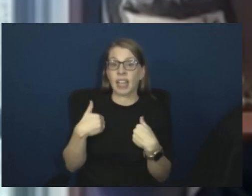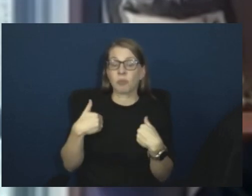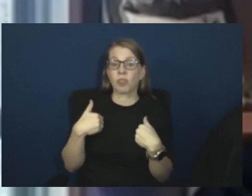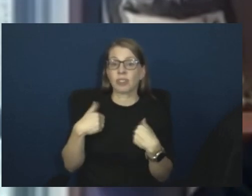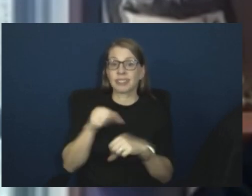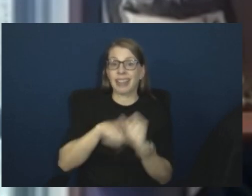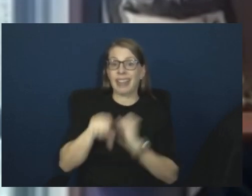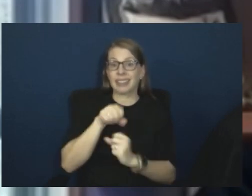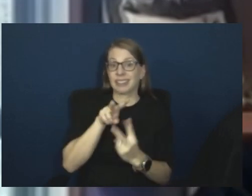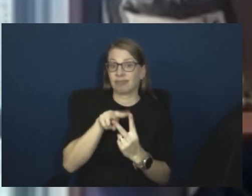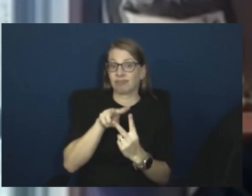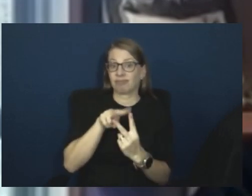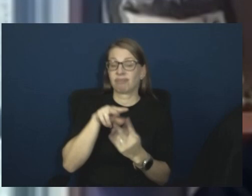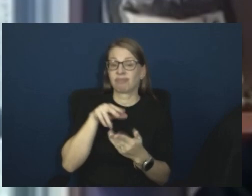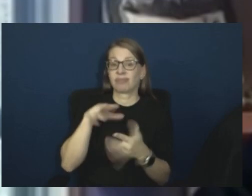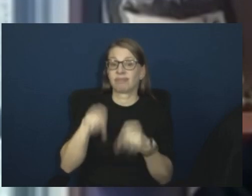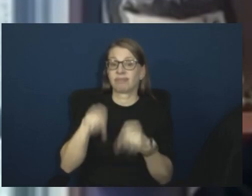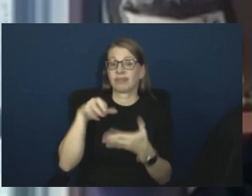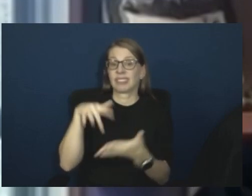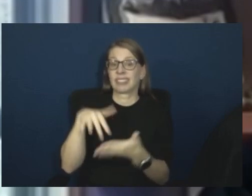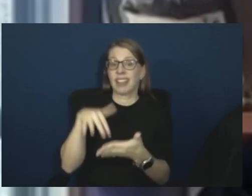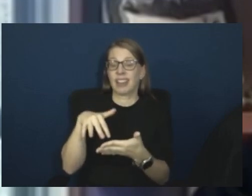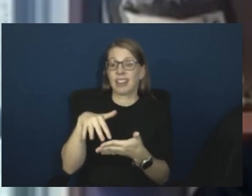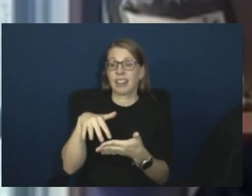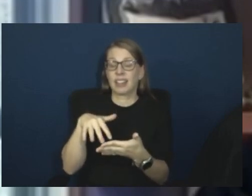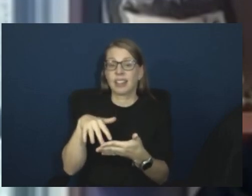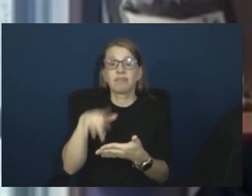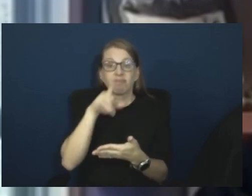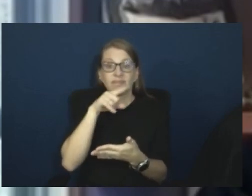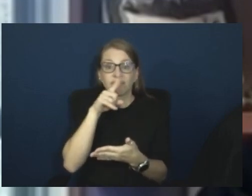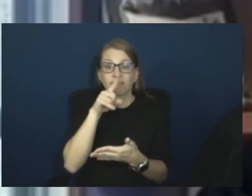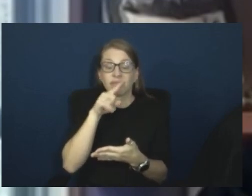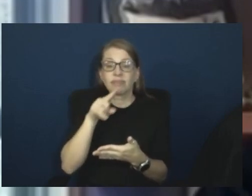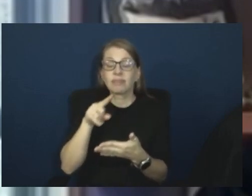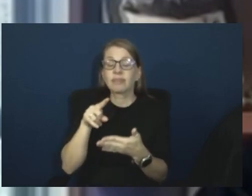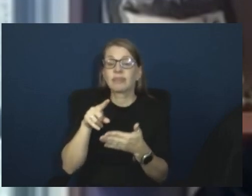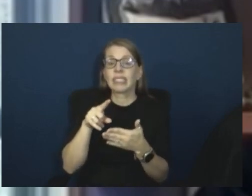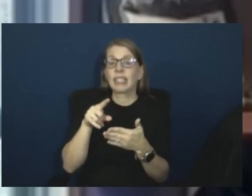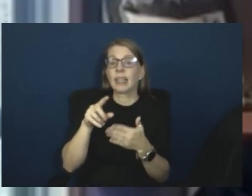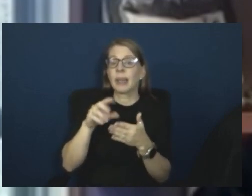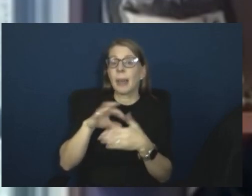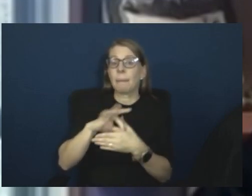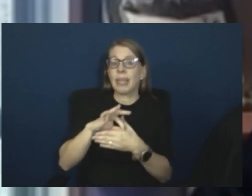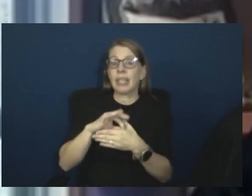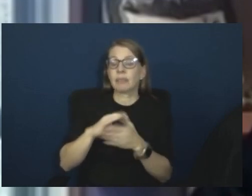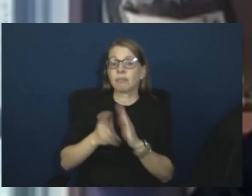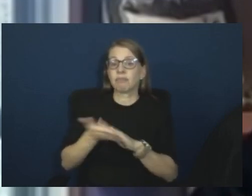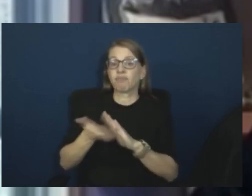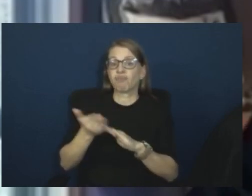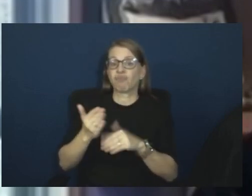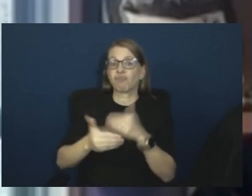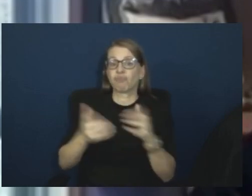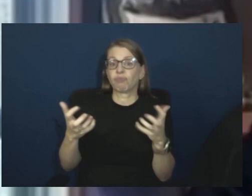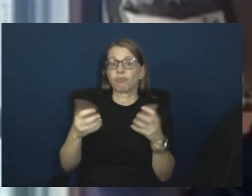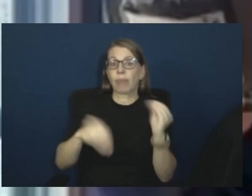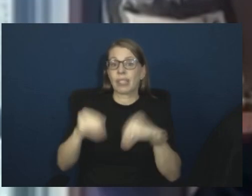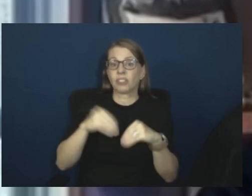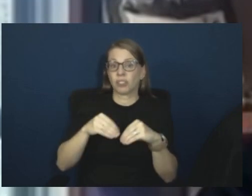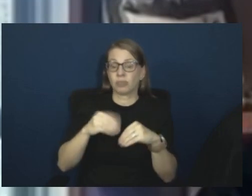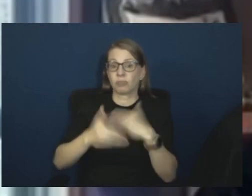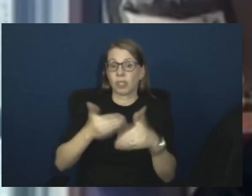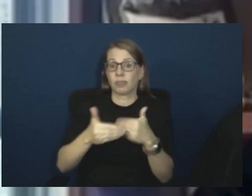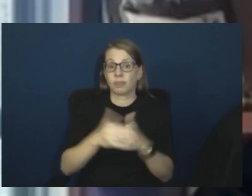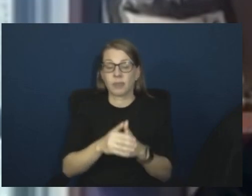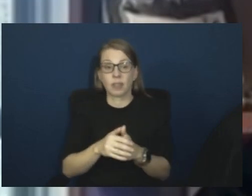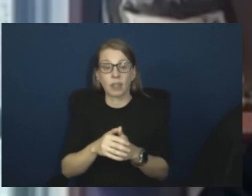HaysMed doing studies on a simulated meat processing package here at the BRI. And then we're working on a whole bunch of other things. You may